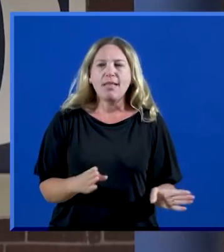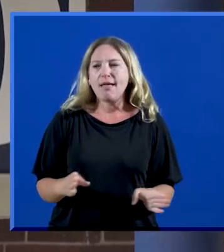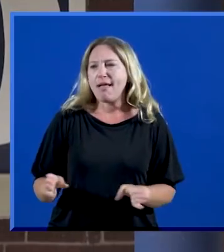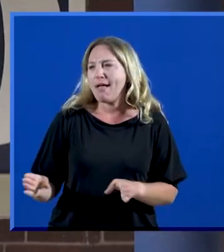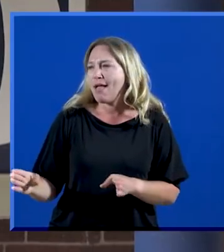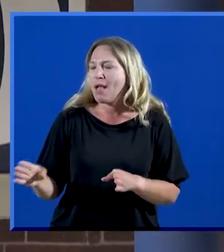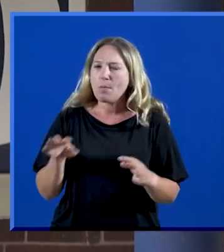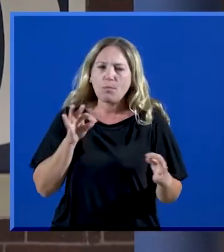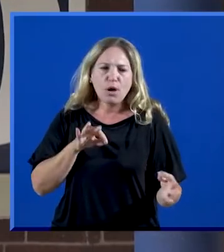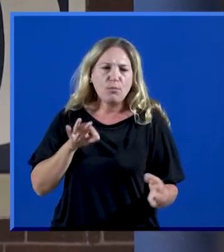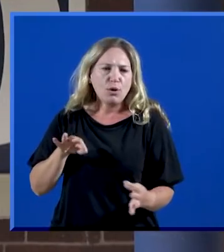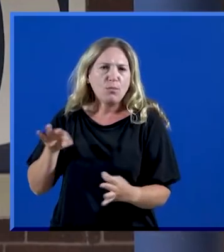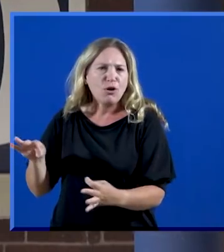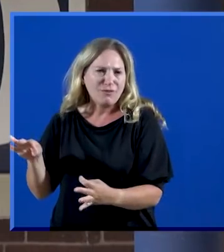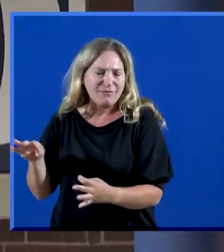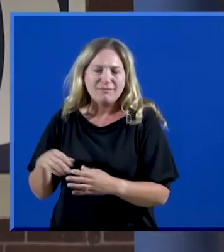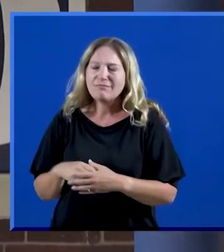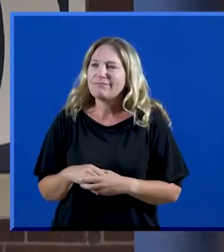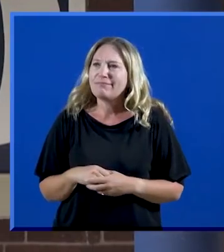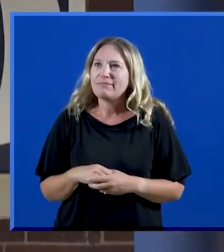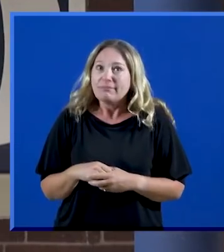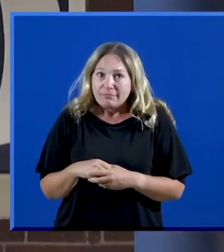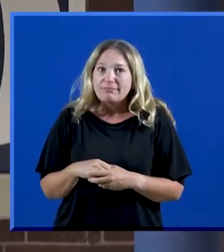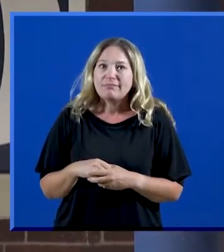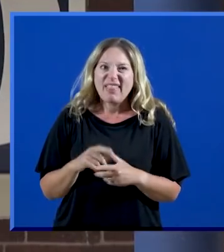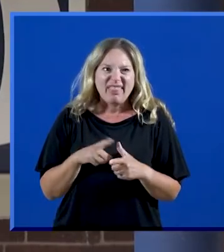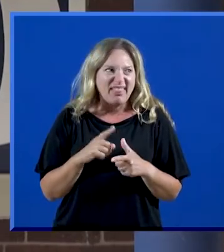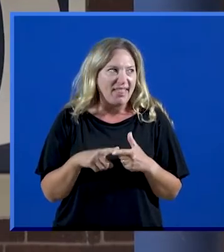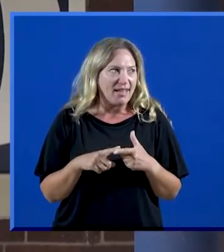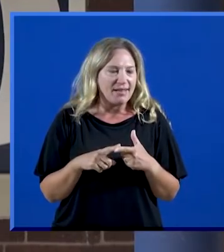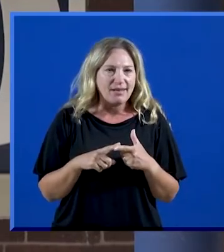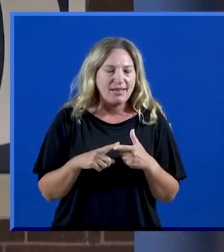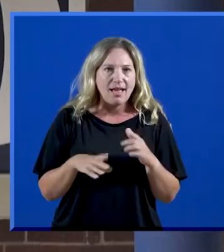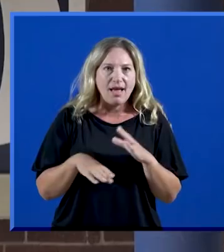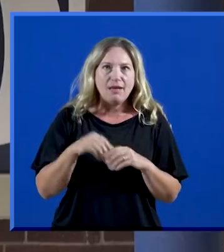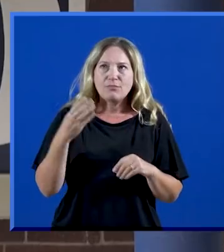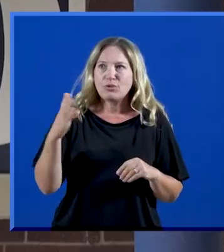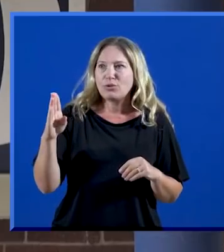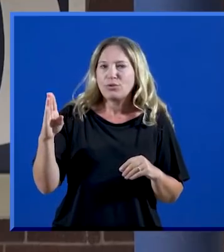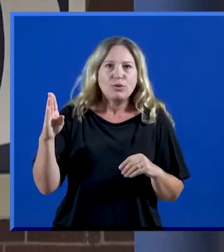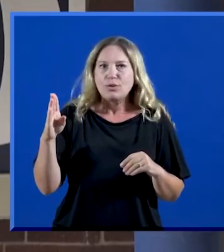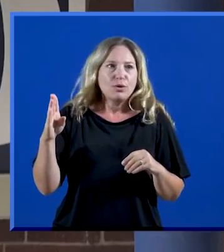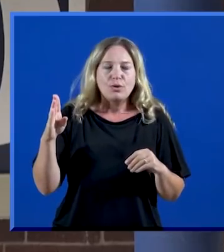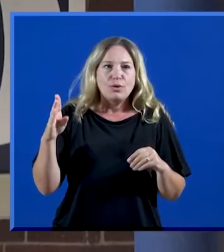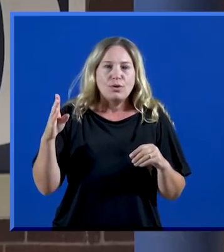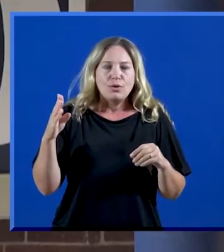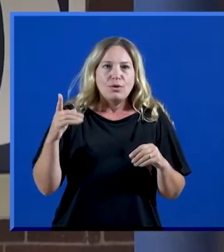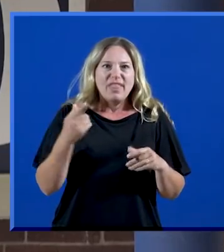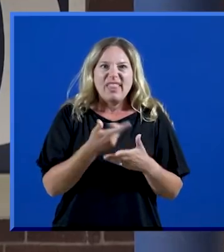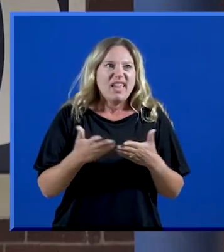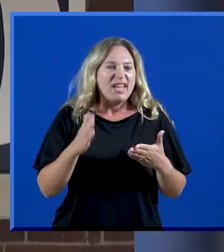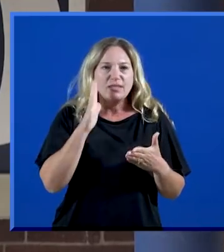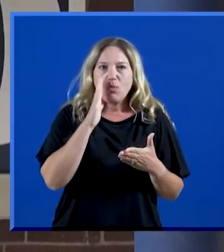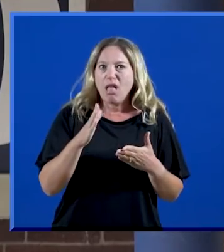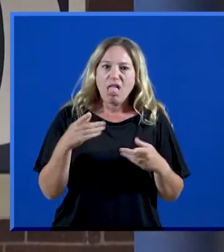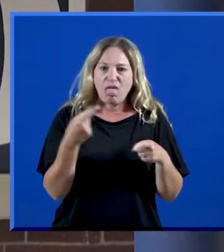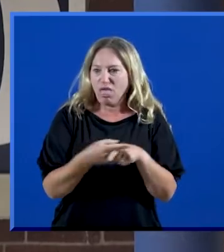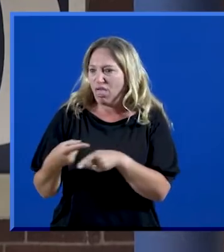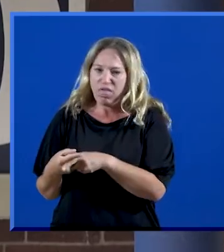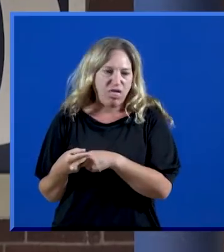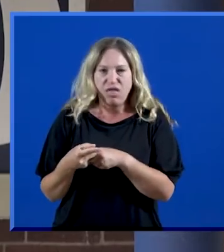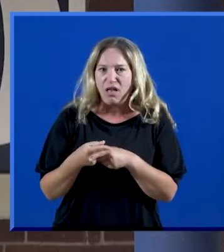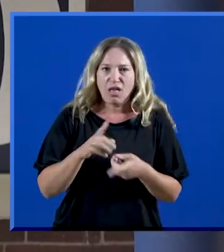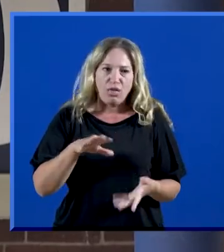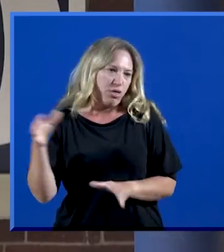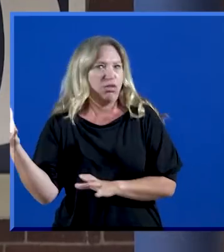out perfectly and everything is going exactly how we have it planned. Then, in what often seems like out of nowhere, the wheels fall off and